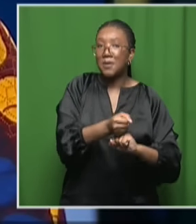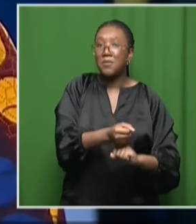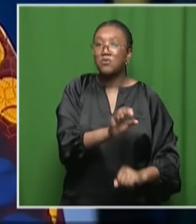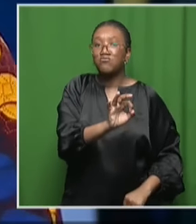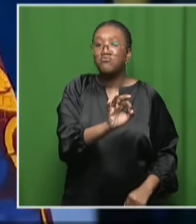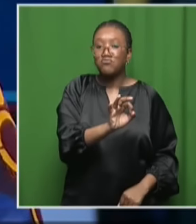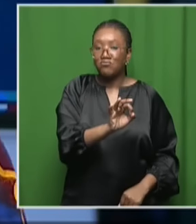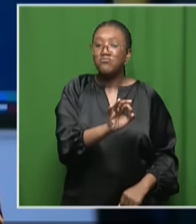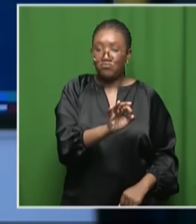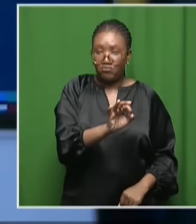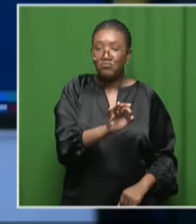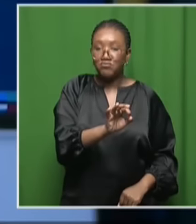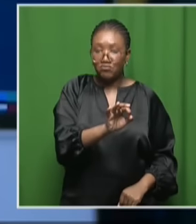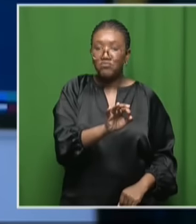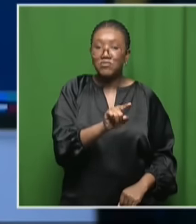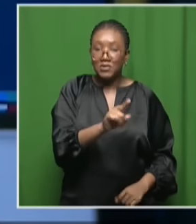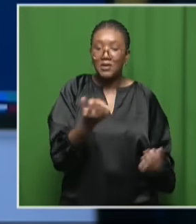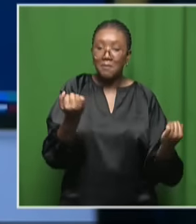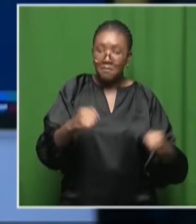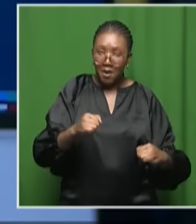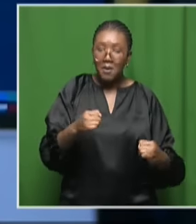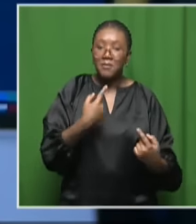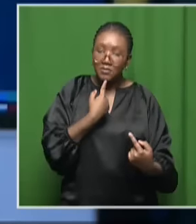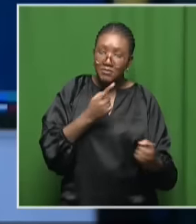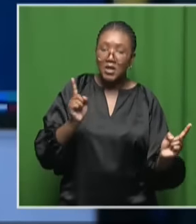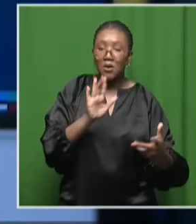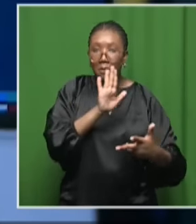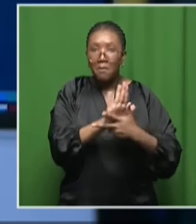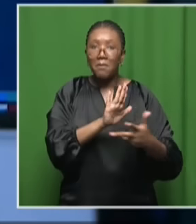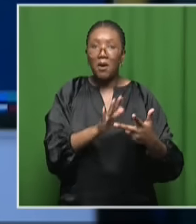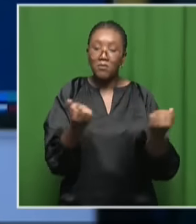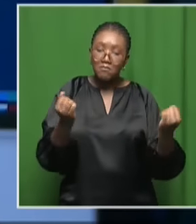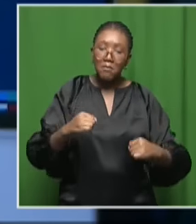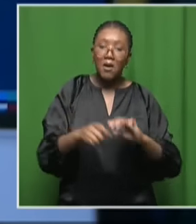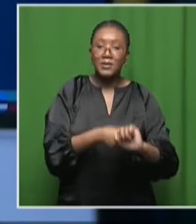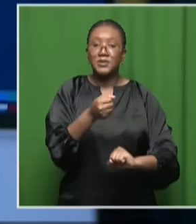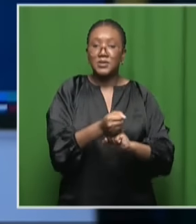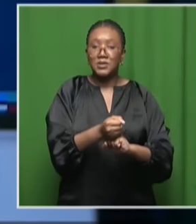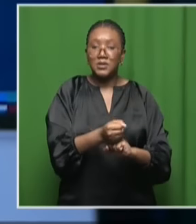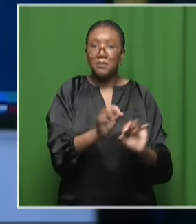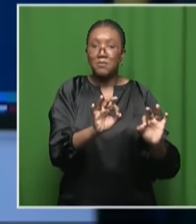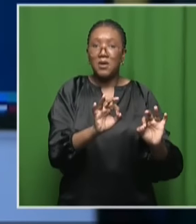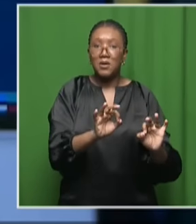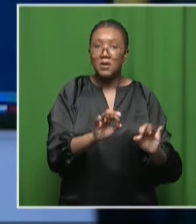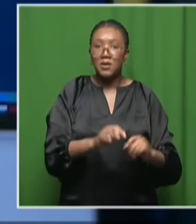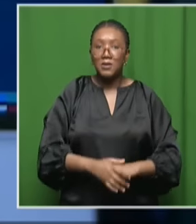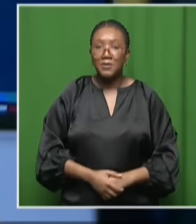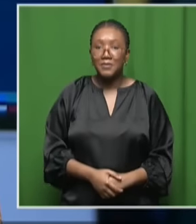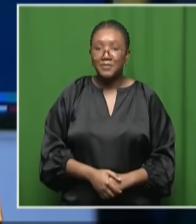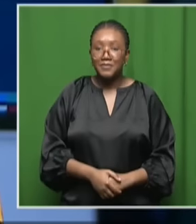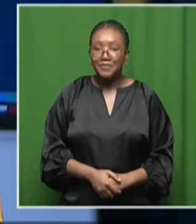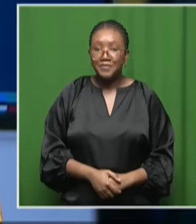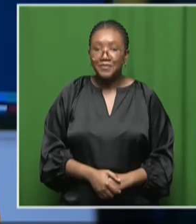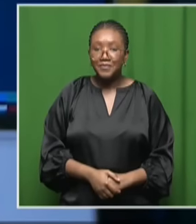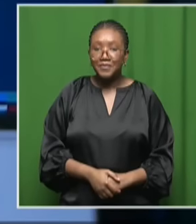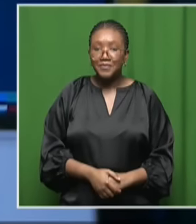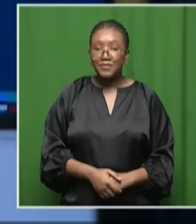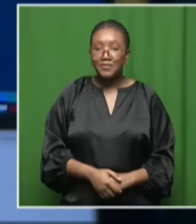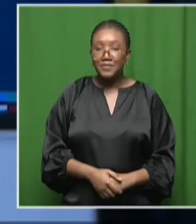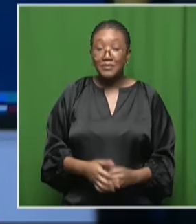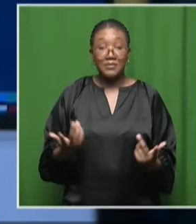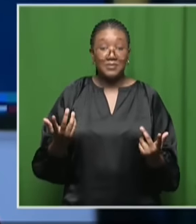the US has endorsed the declaration on those issues that came out of South Africa's G20. So the big